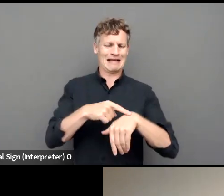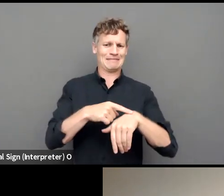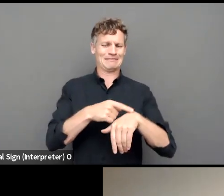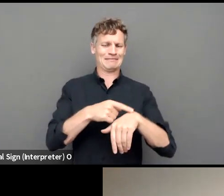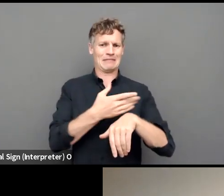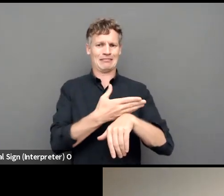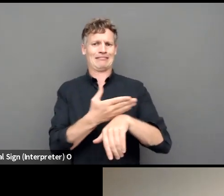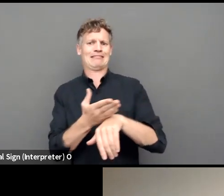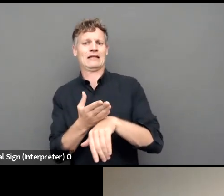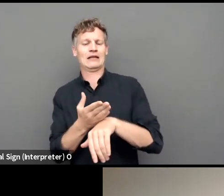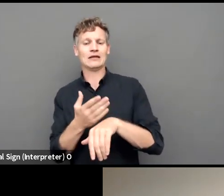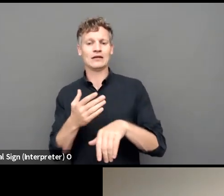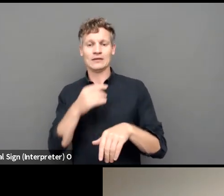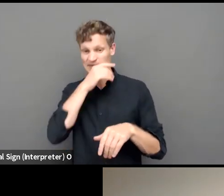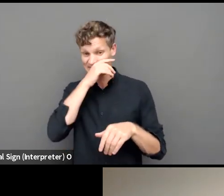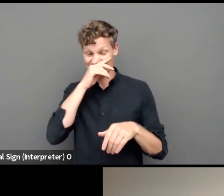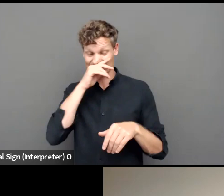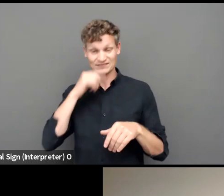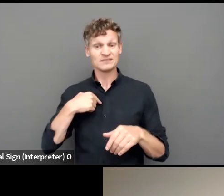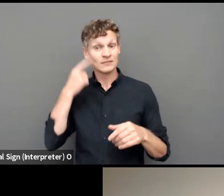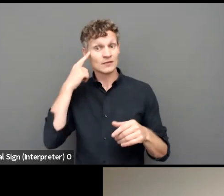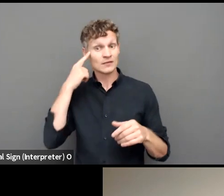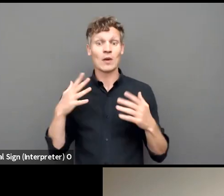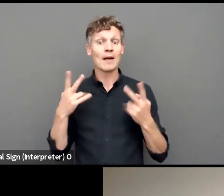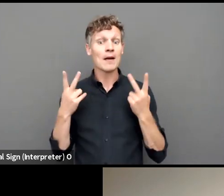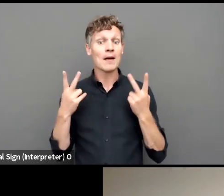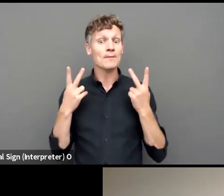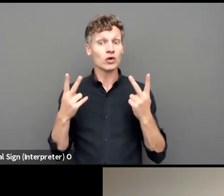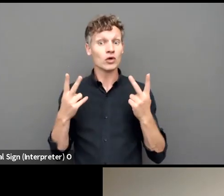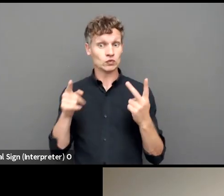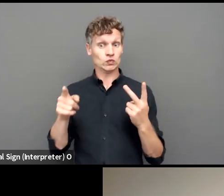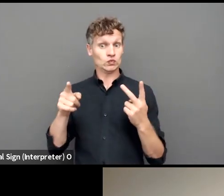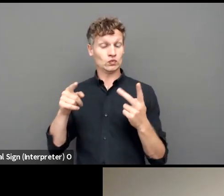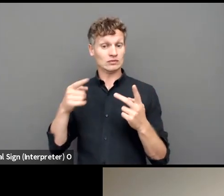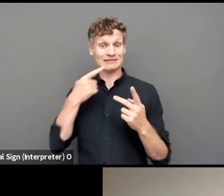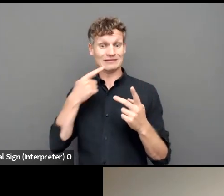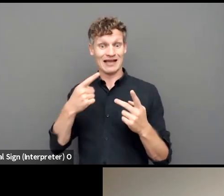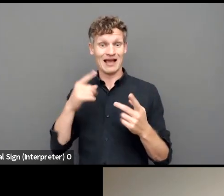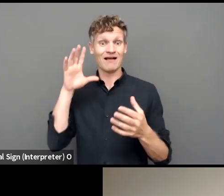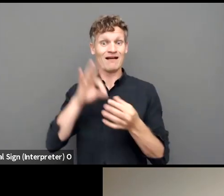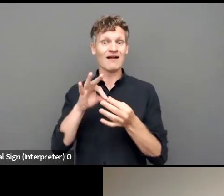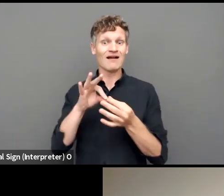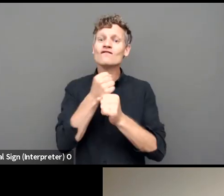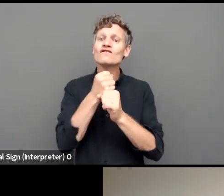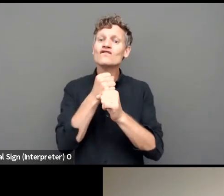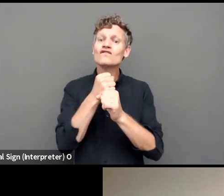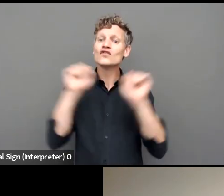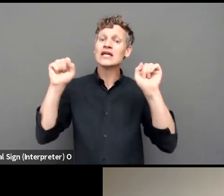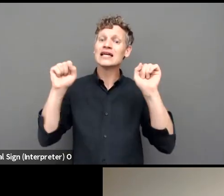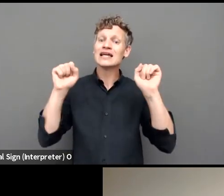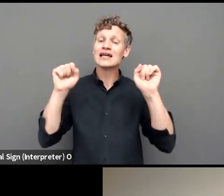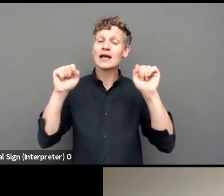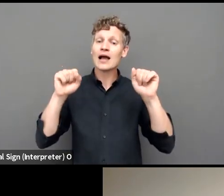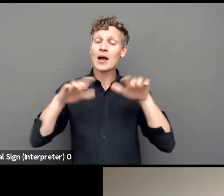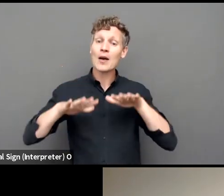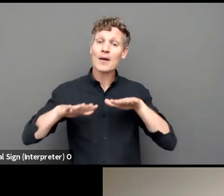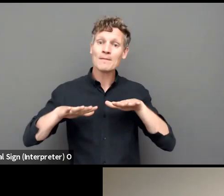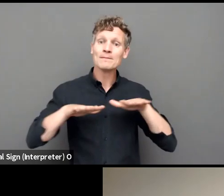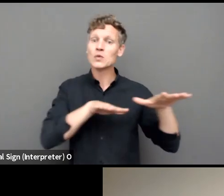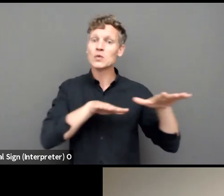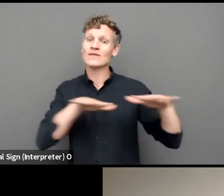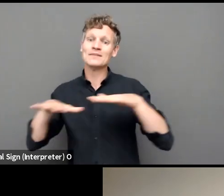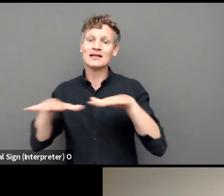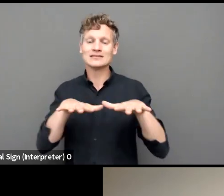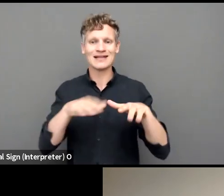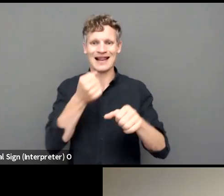an incredibly important point that you're making there about the free movement of labor and skills that's going